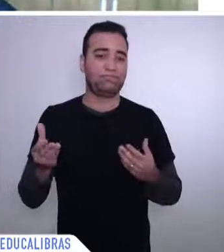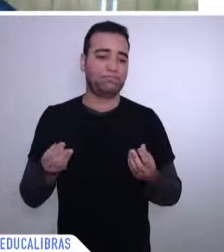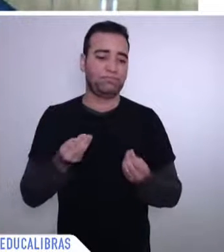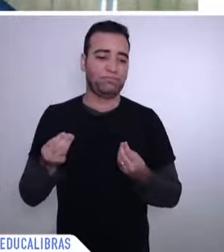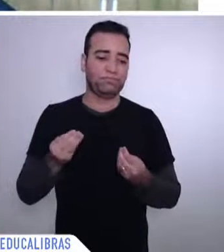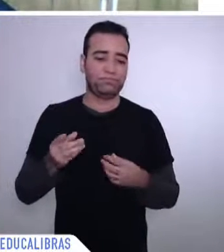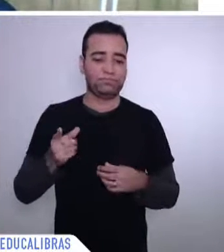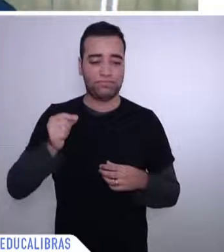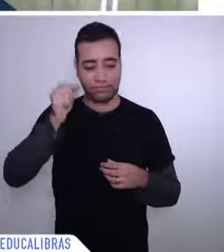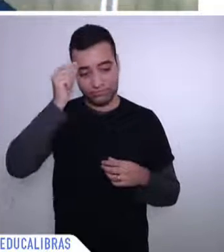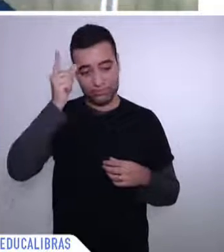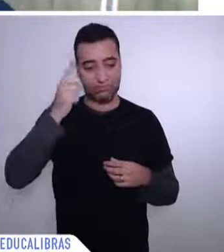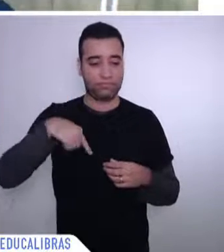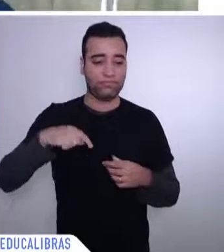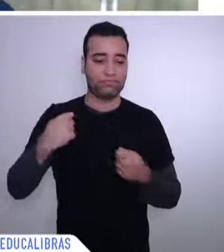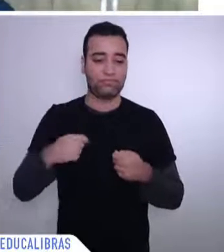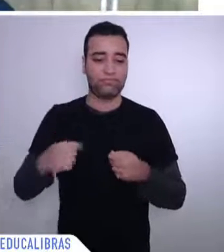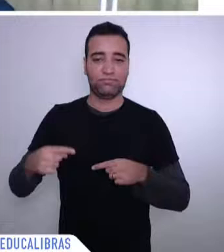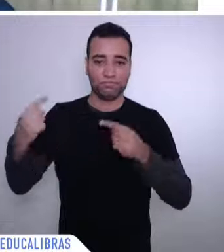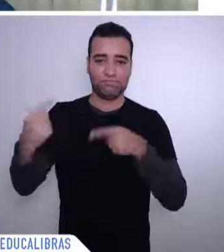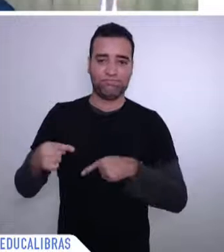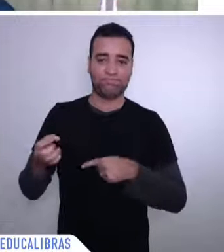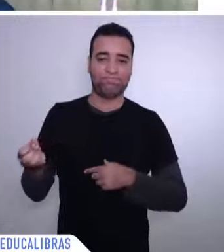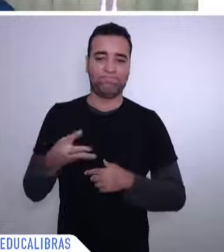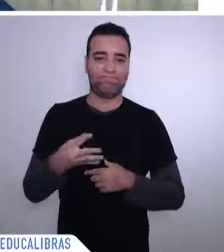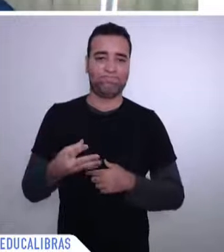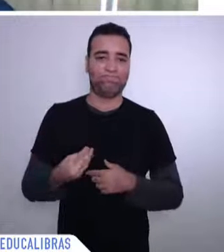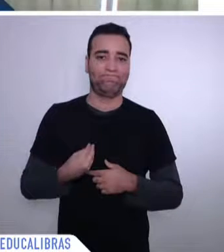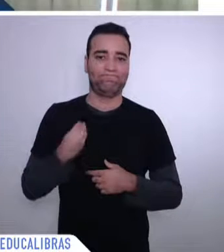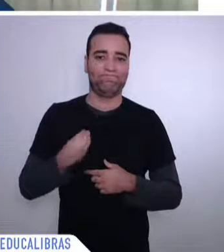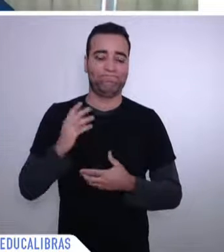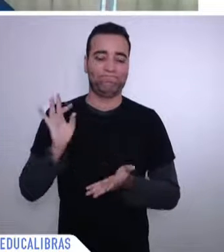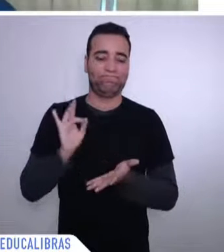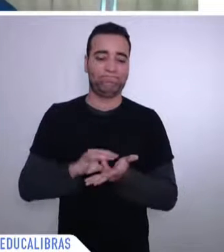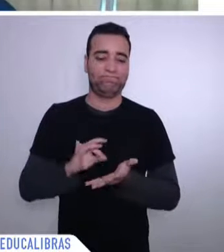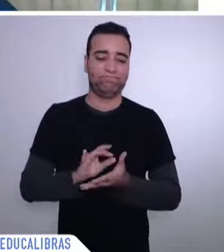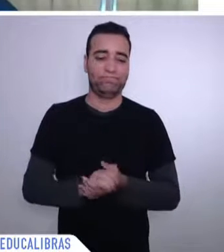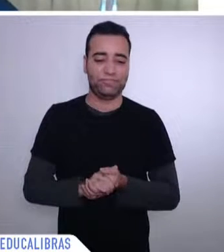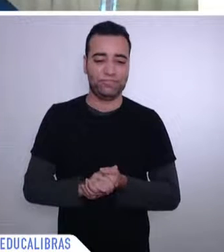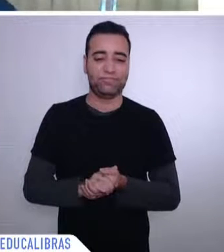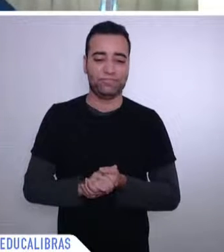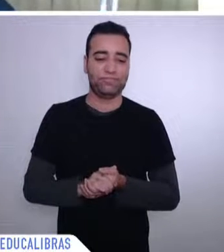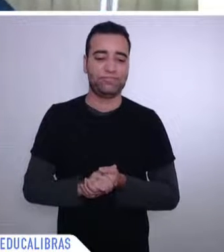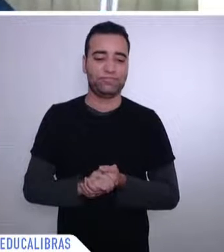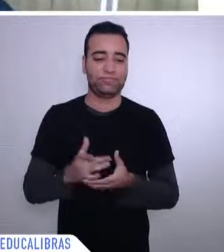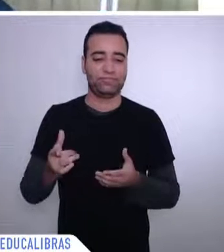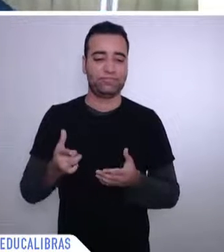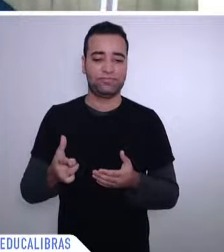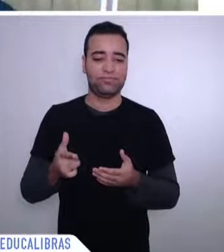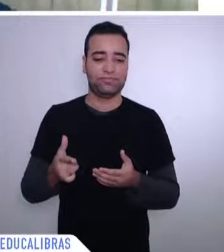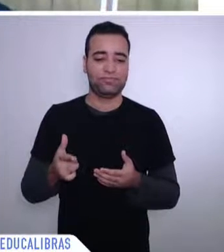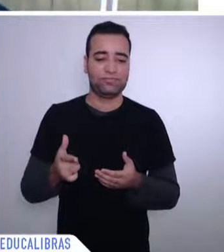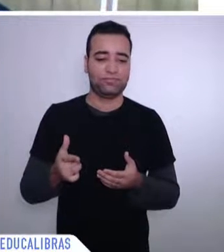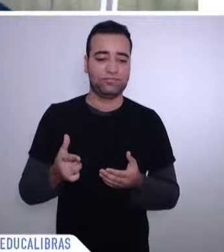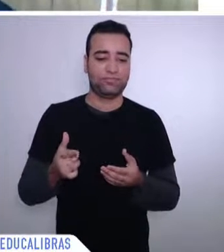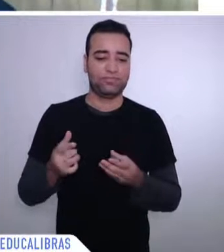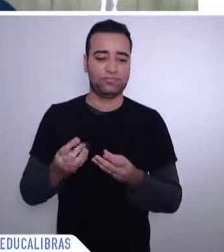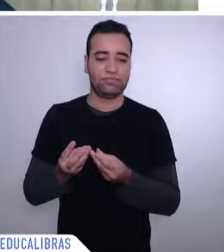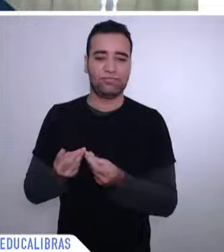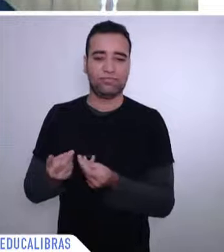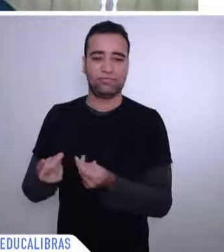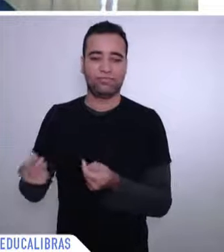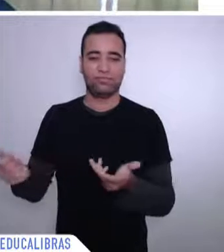Well, with everything we've spoken about today, I see in a future in which we have to face some